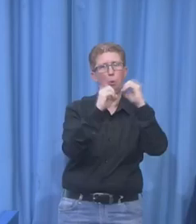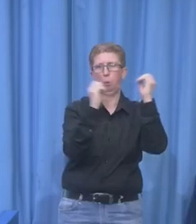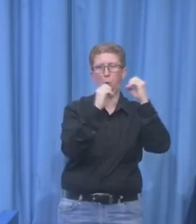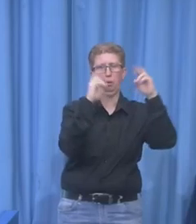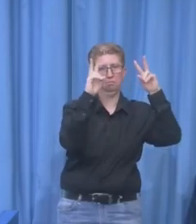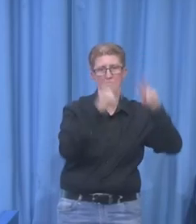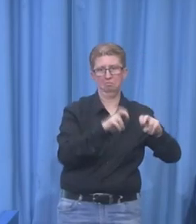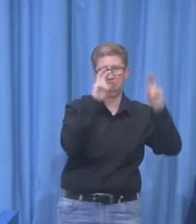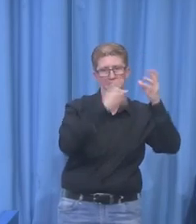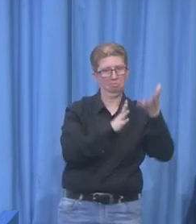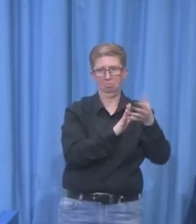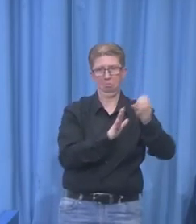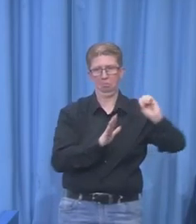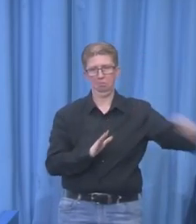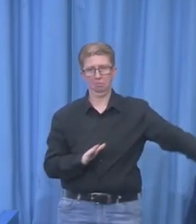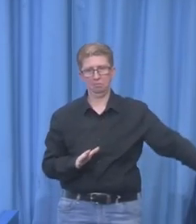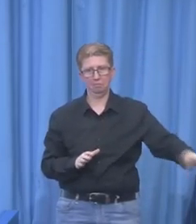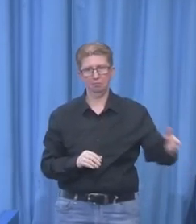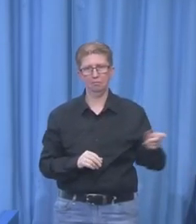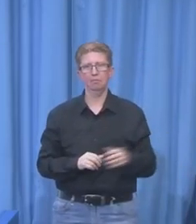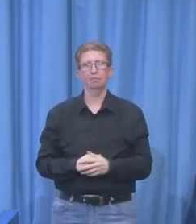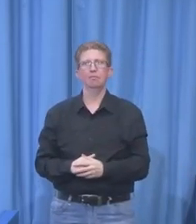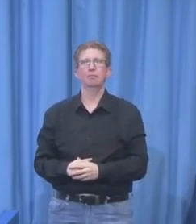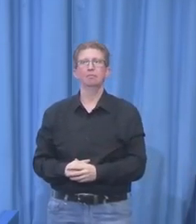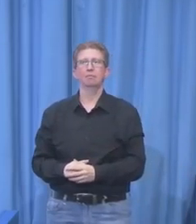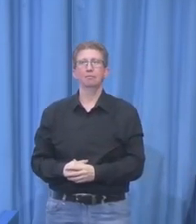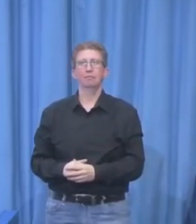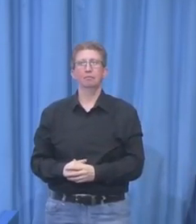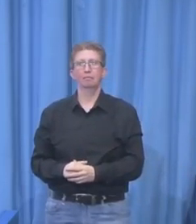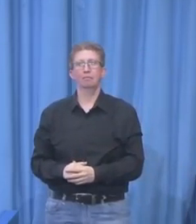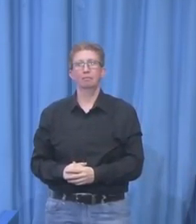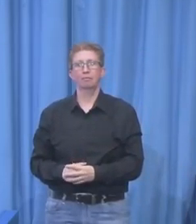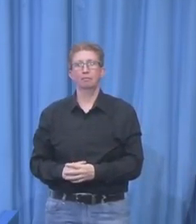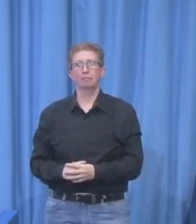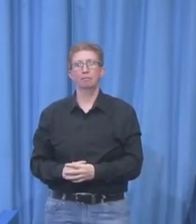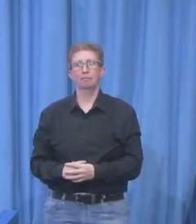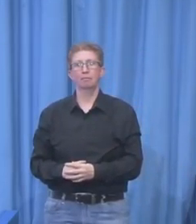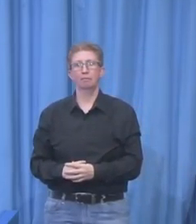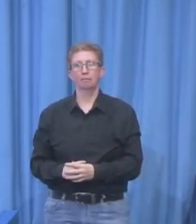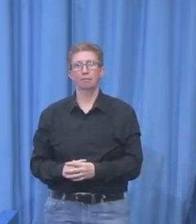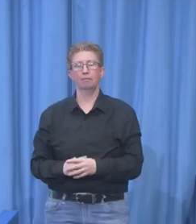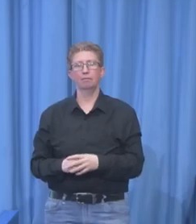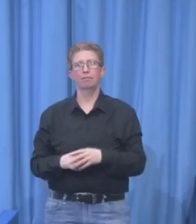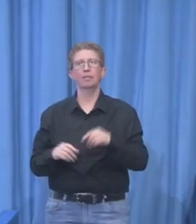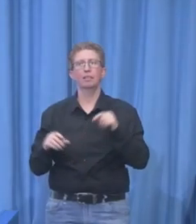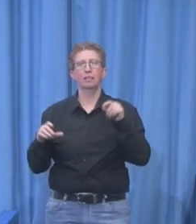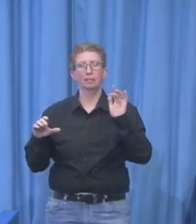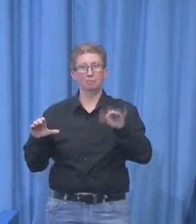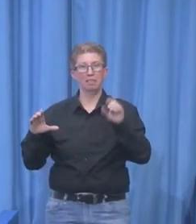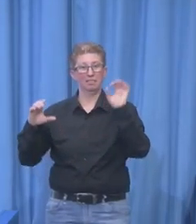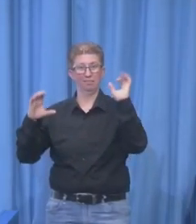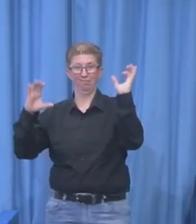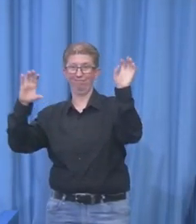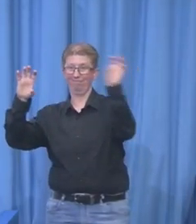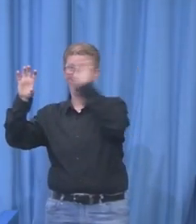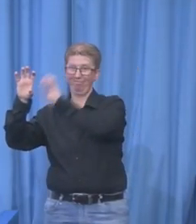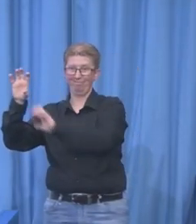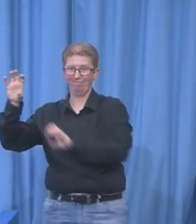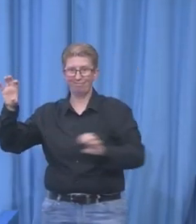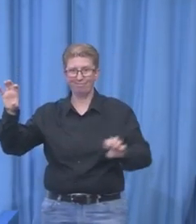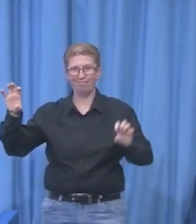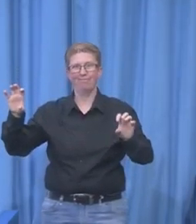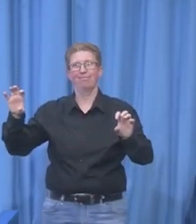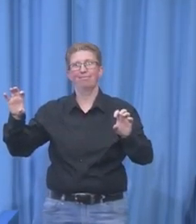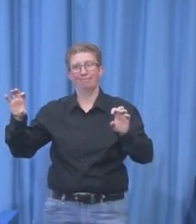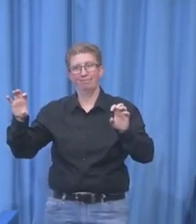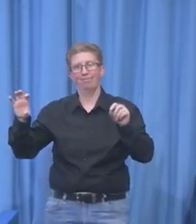is 75.5%. So that's of the 450 programs around the world. What we do